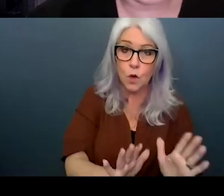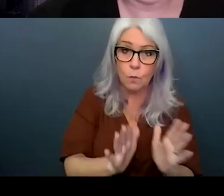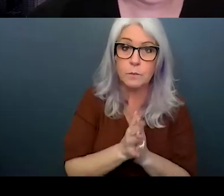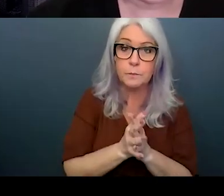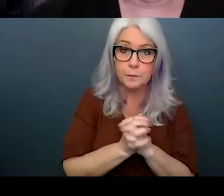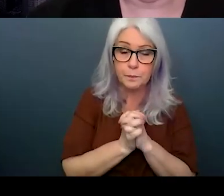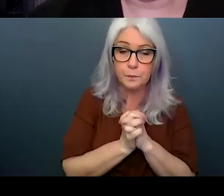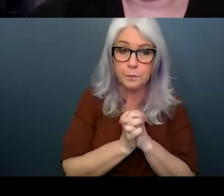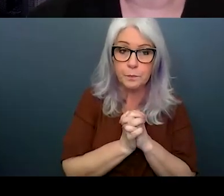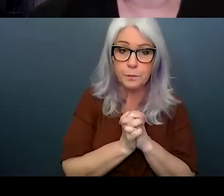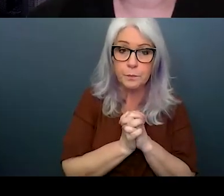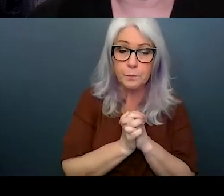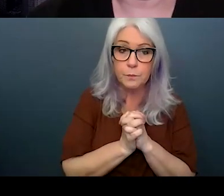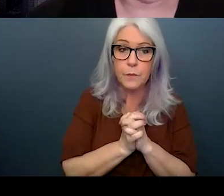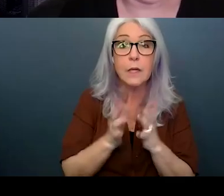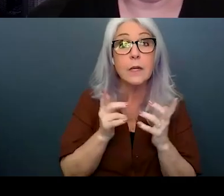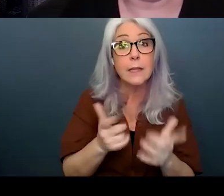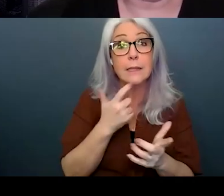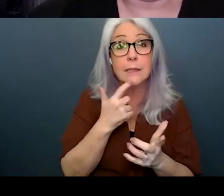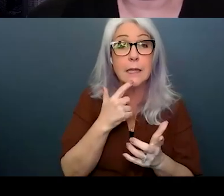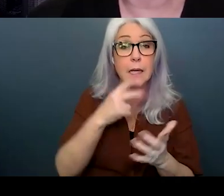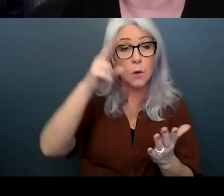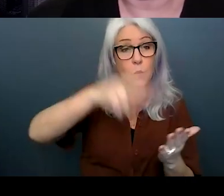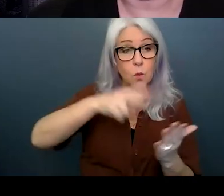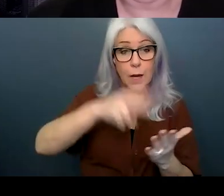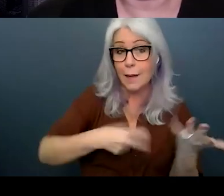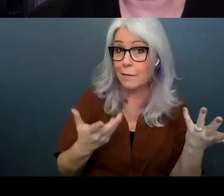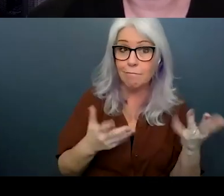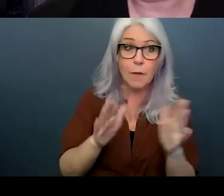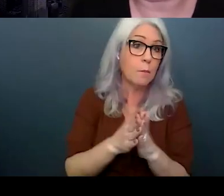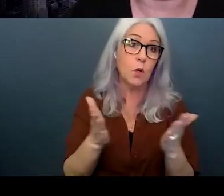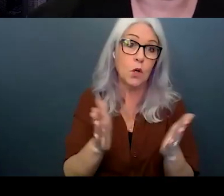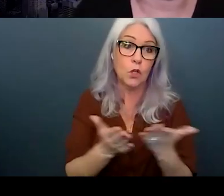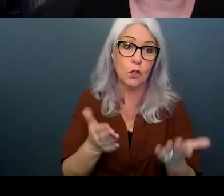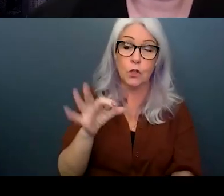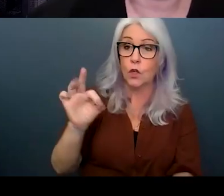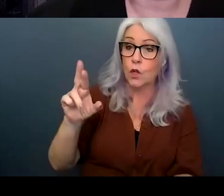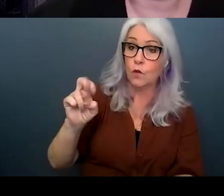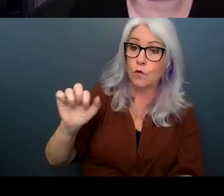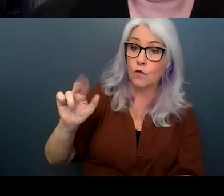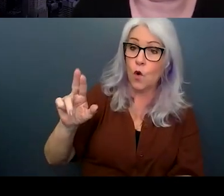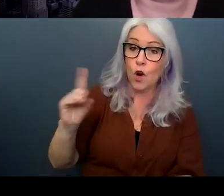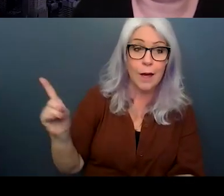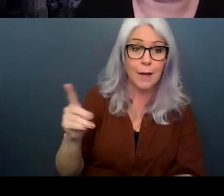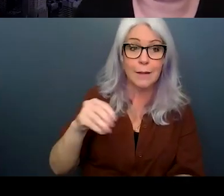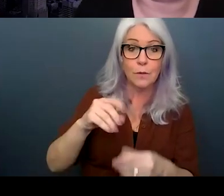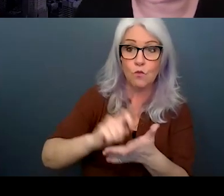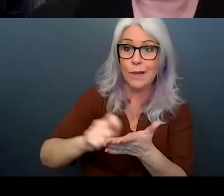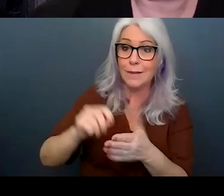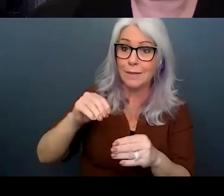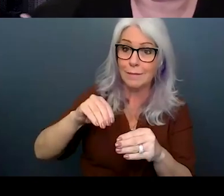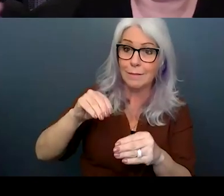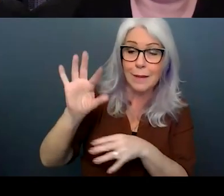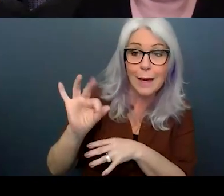you read a book written by Freud, published in 1930, and you want to summarize the main idea of